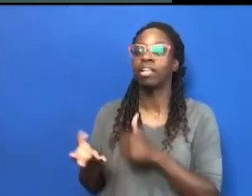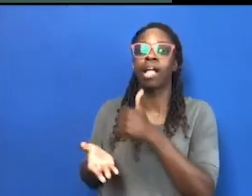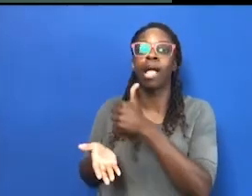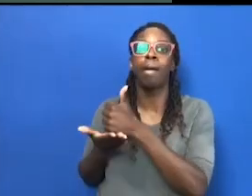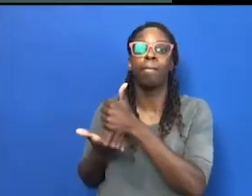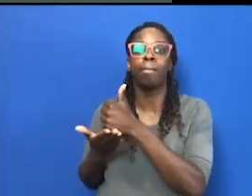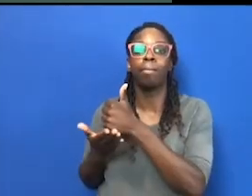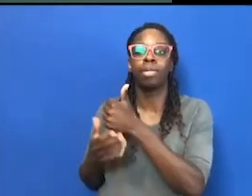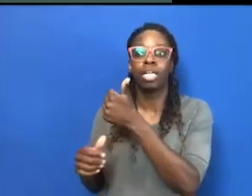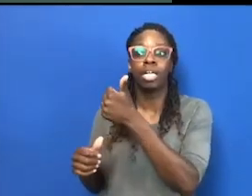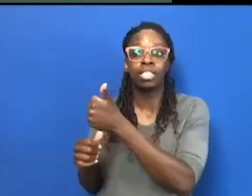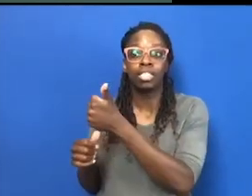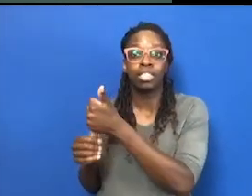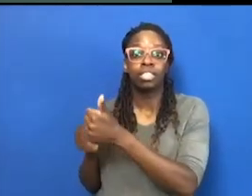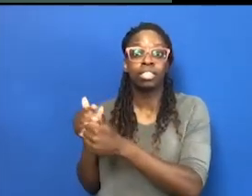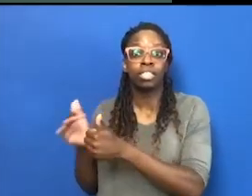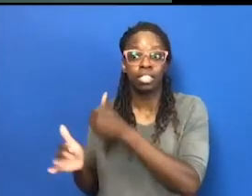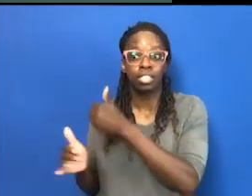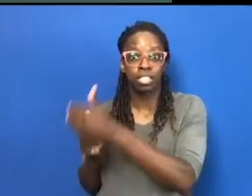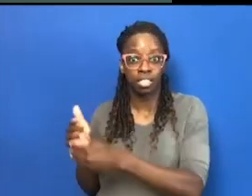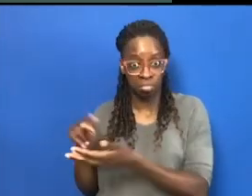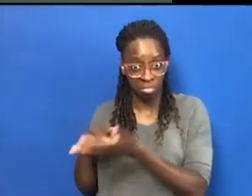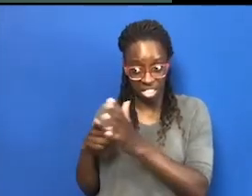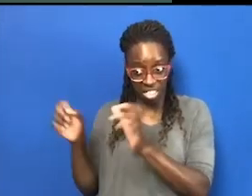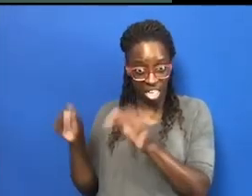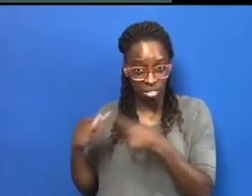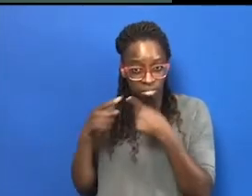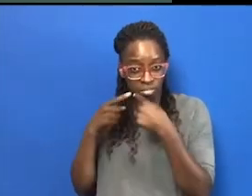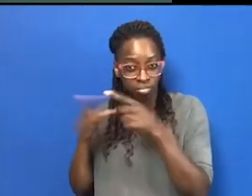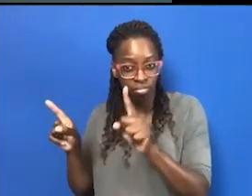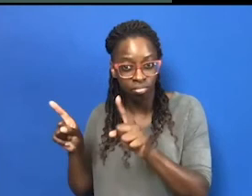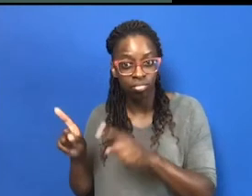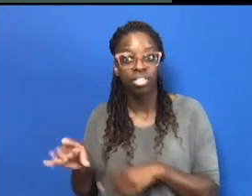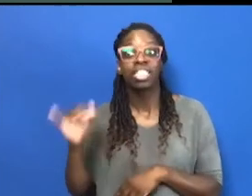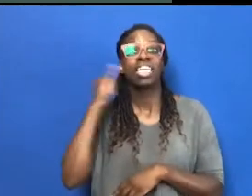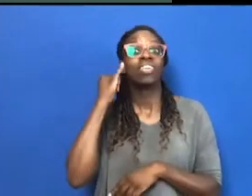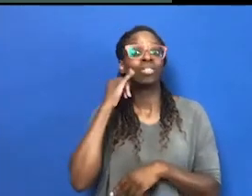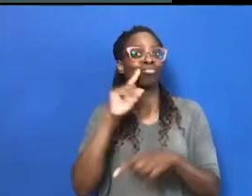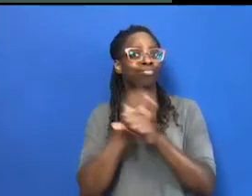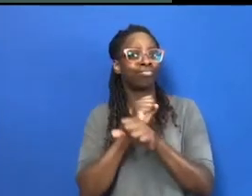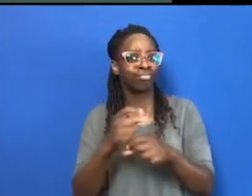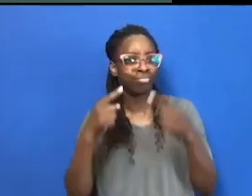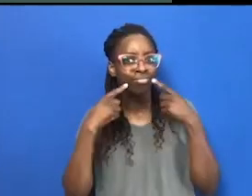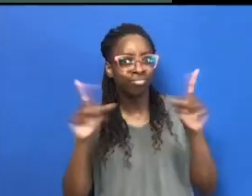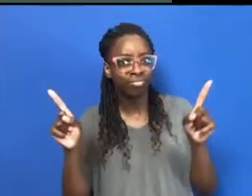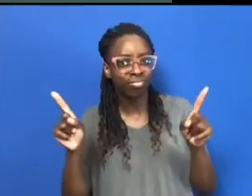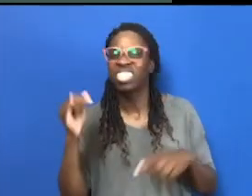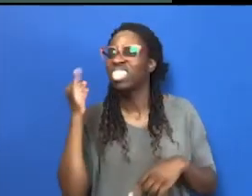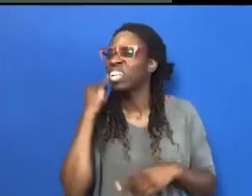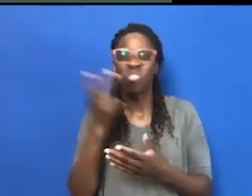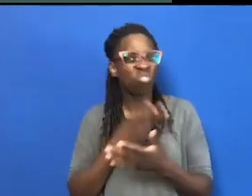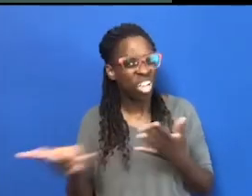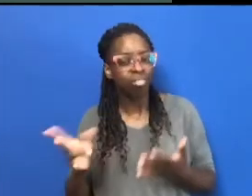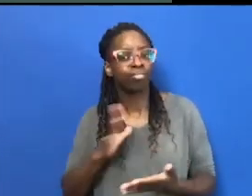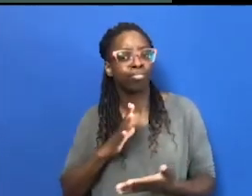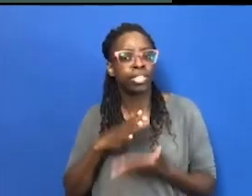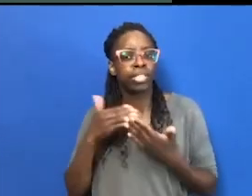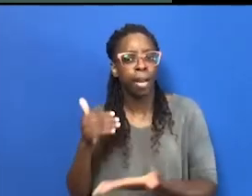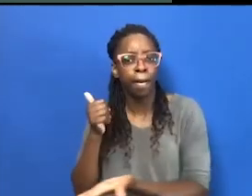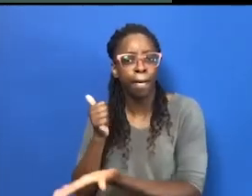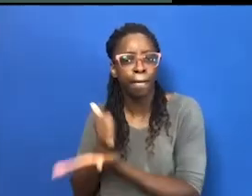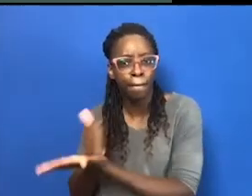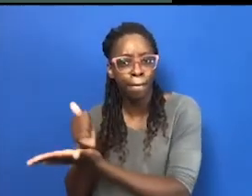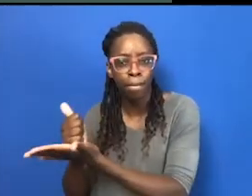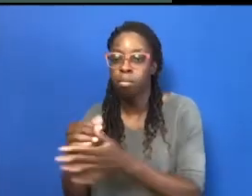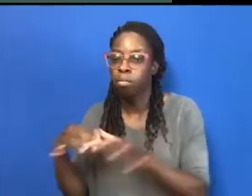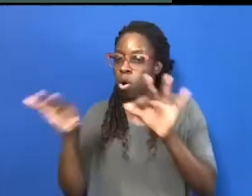if the child can do the behavior then. If the child doesn't, then you provide a little bit more assistance, and you're always providing positive feedback when the